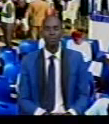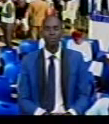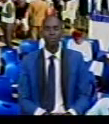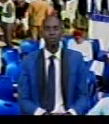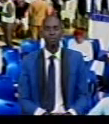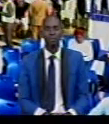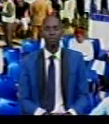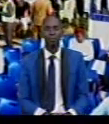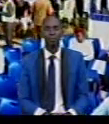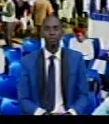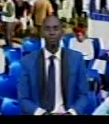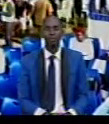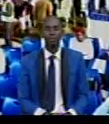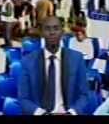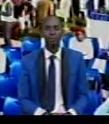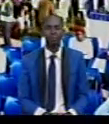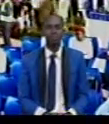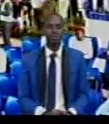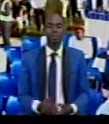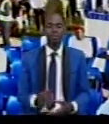Indicate if you are finished.